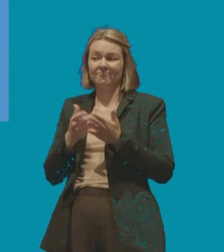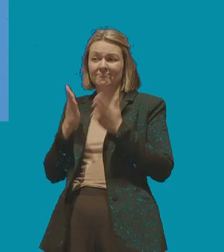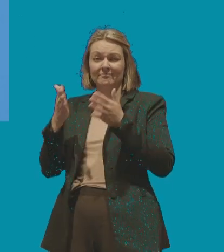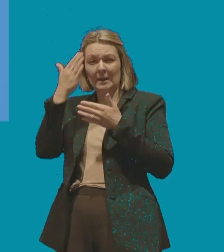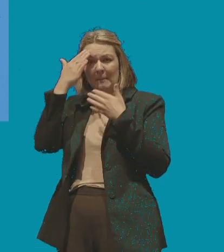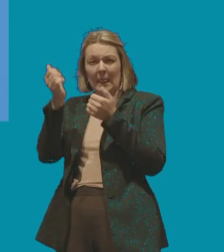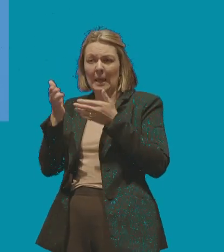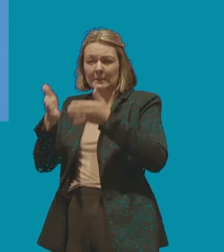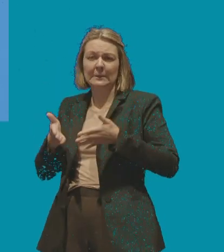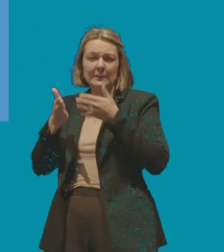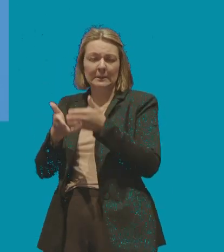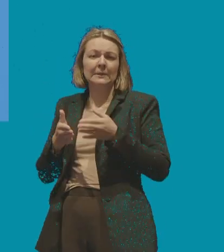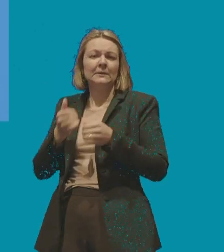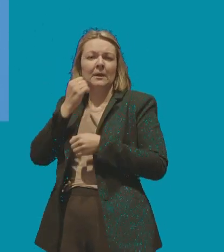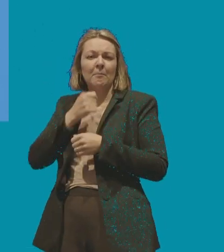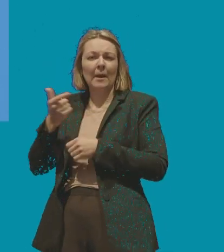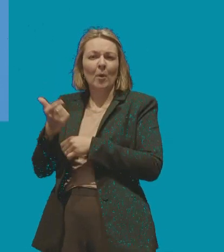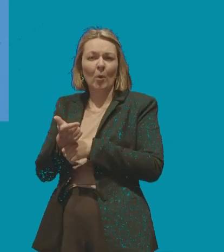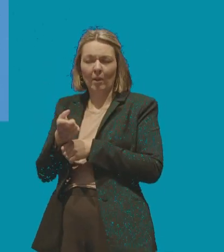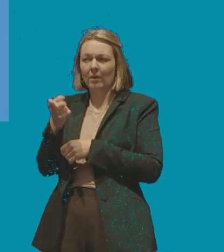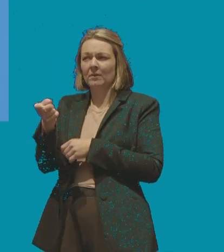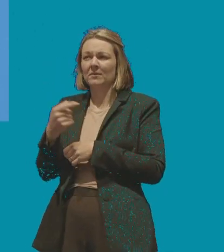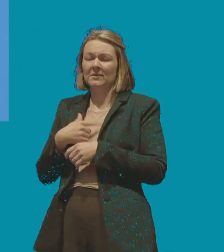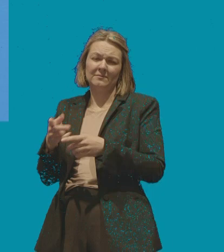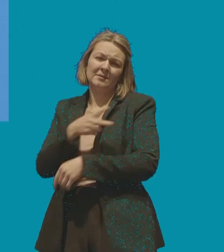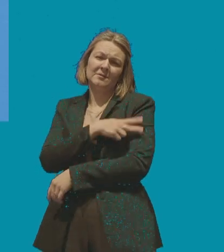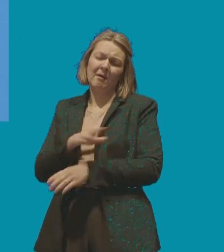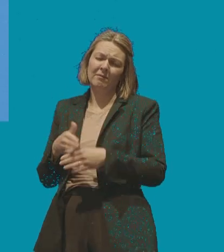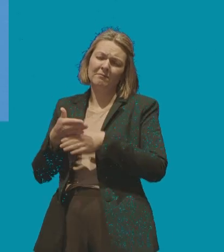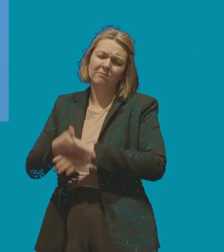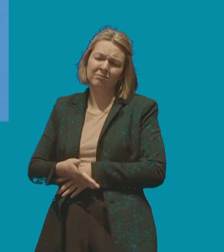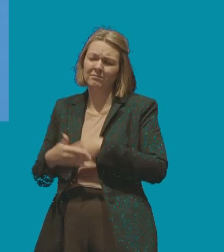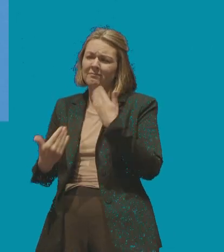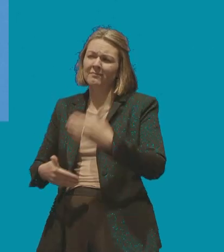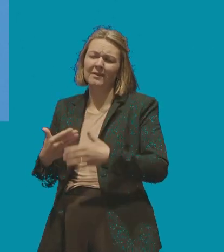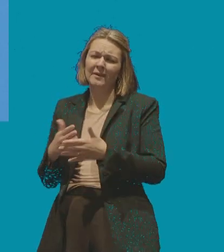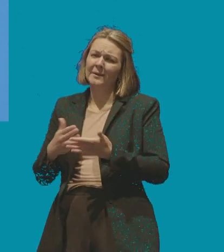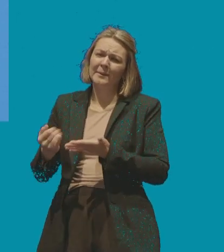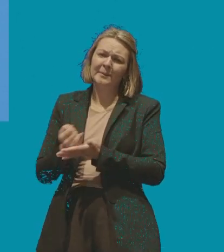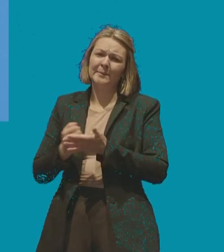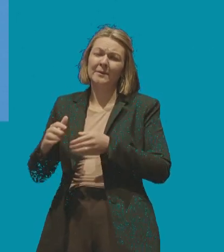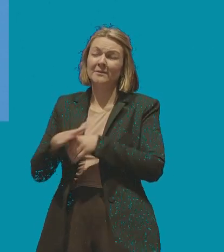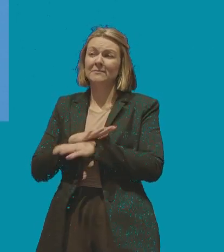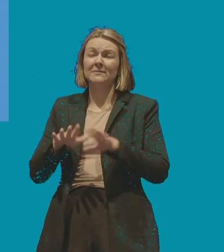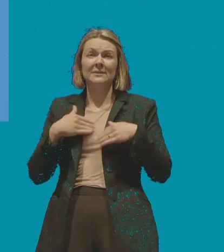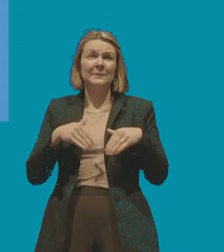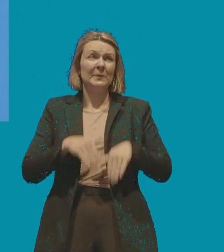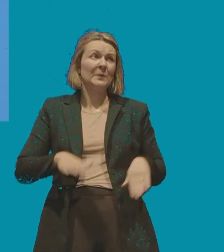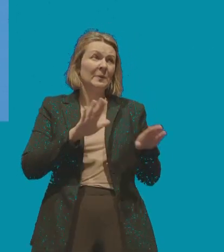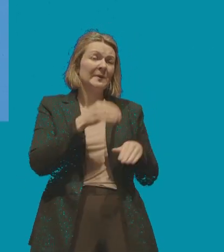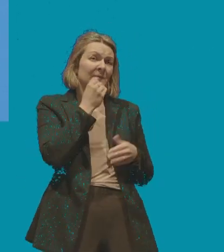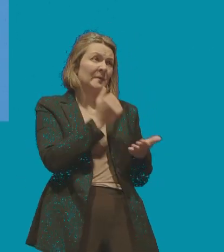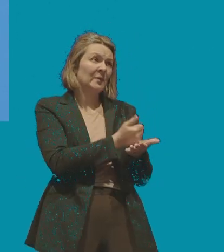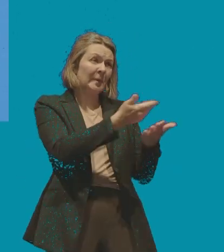hospital in Blackpool, staff doing an incredibly difficult job in really challenging circumstances, waiting for the food bank to come around on a